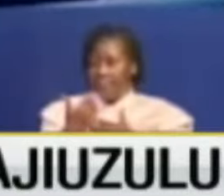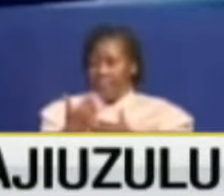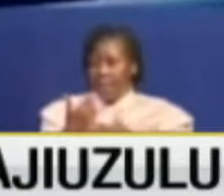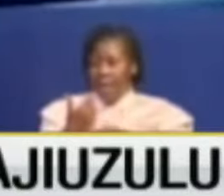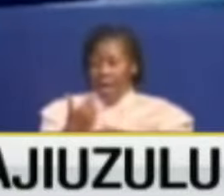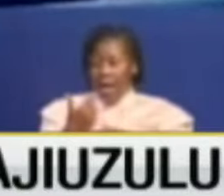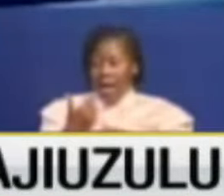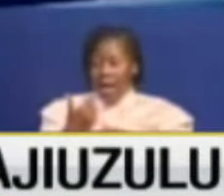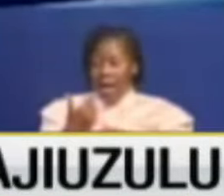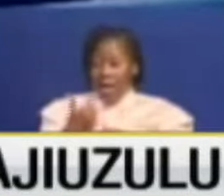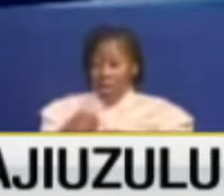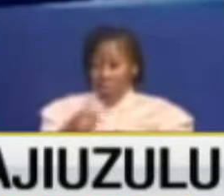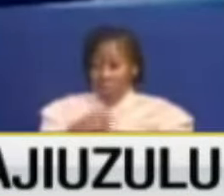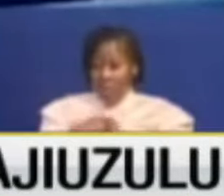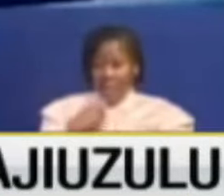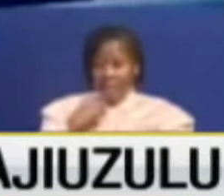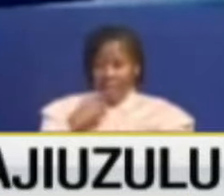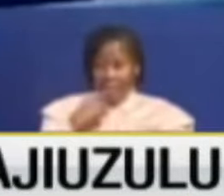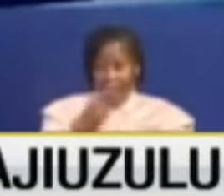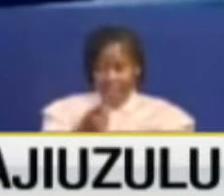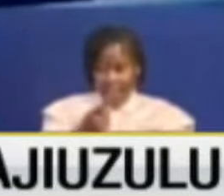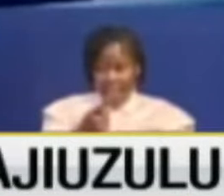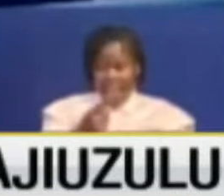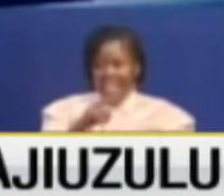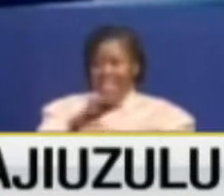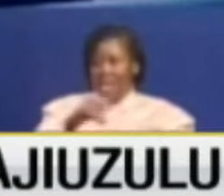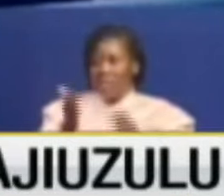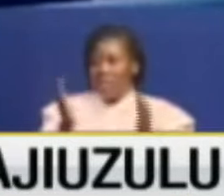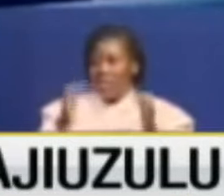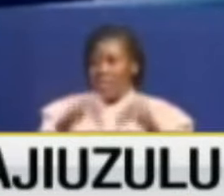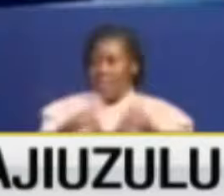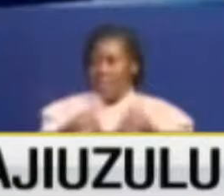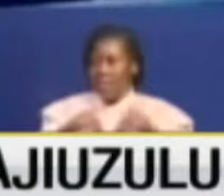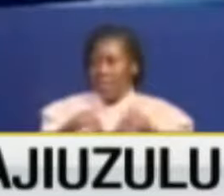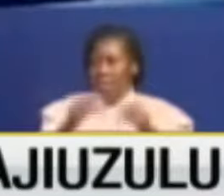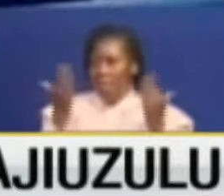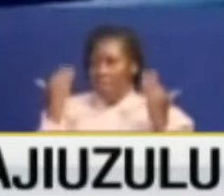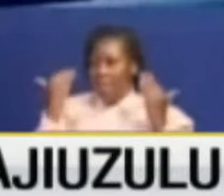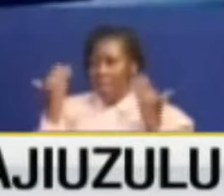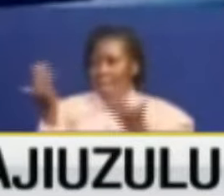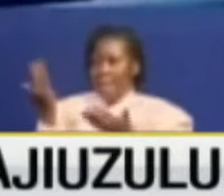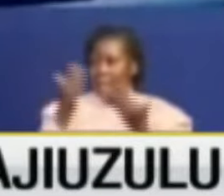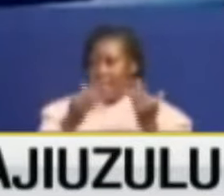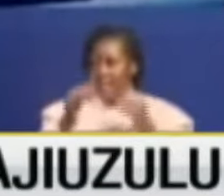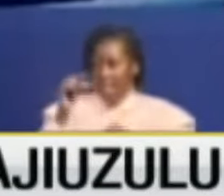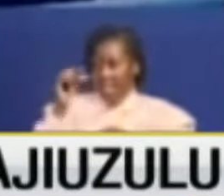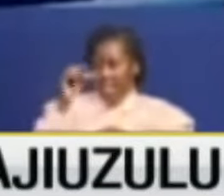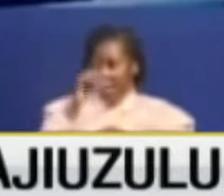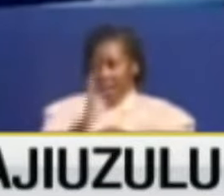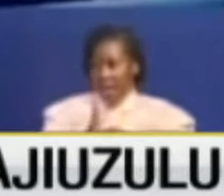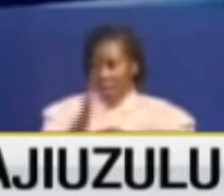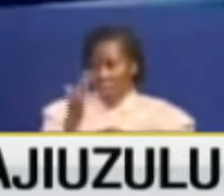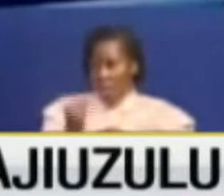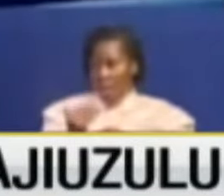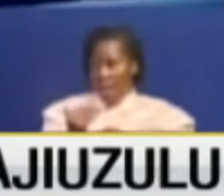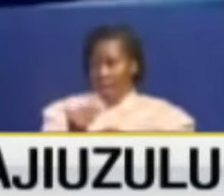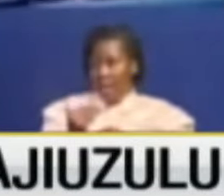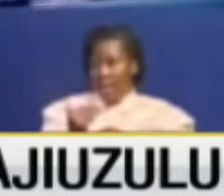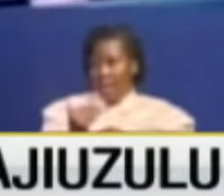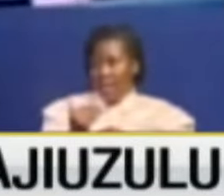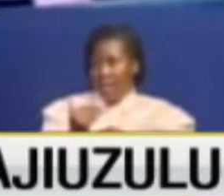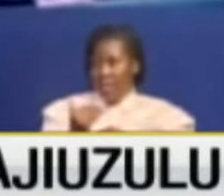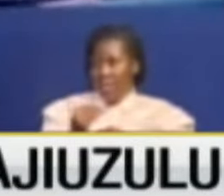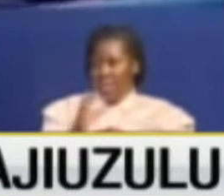we reiterate that the County Assembly of Meru brings here the governor because it lacks